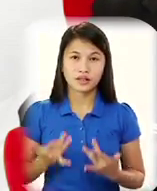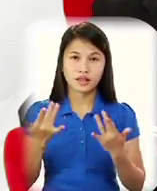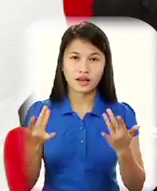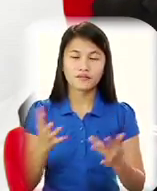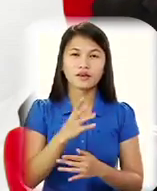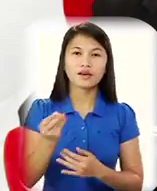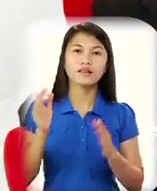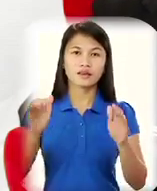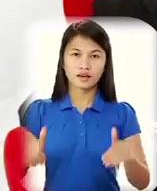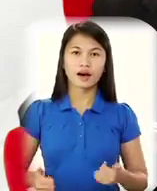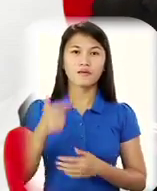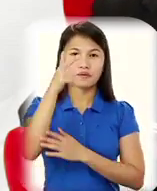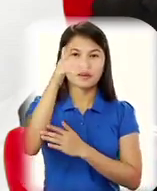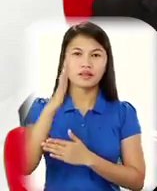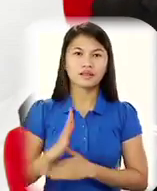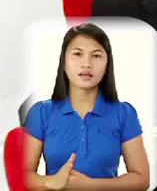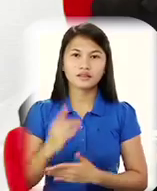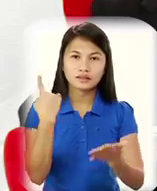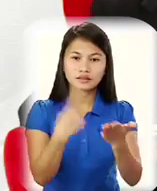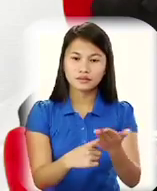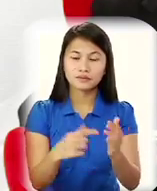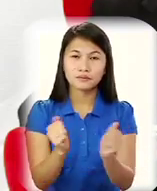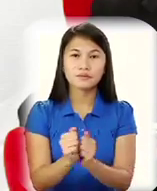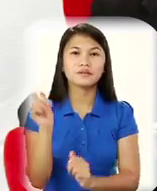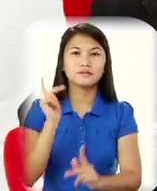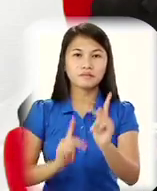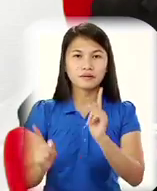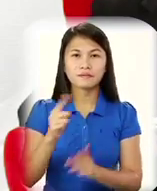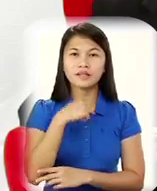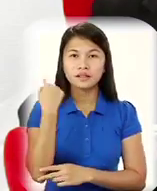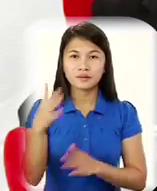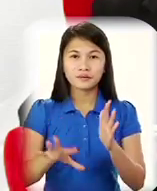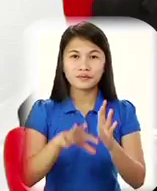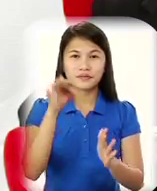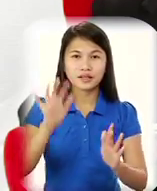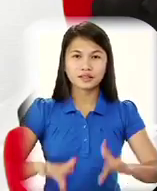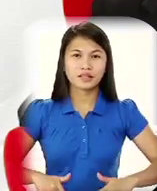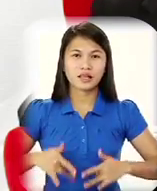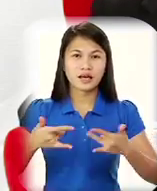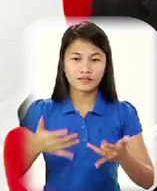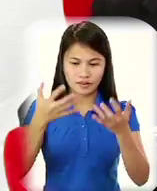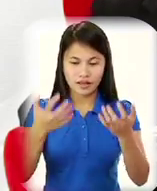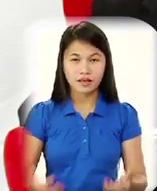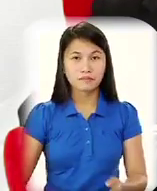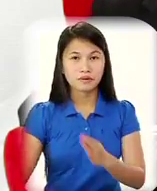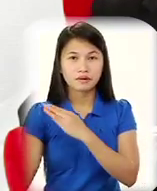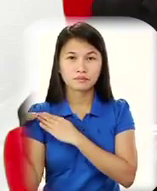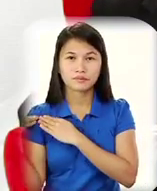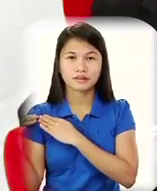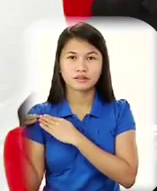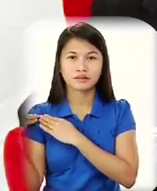to life? And how will God deal with people who find life a